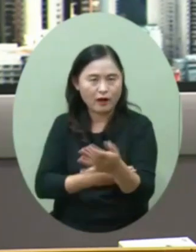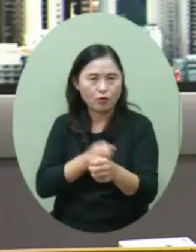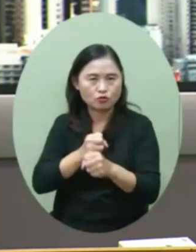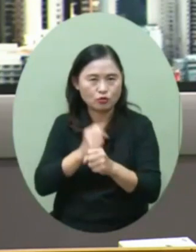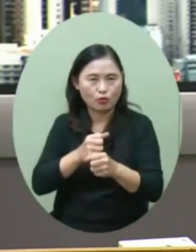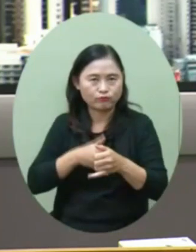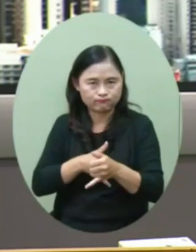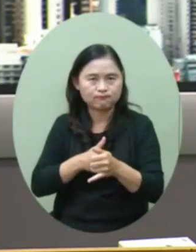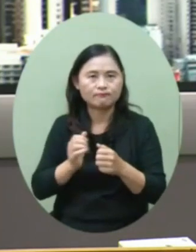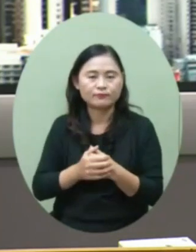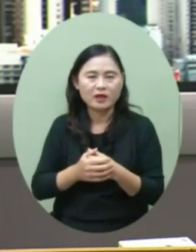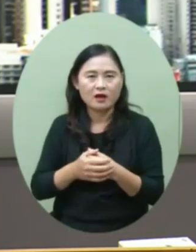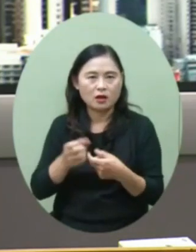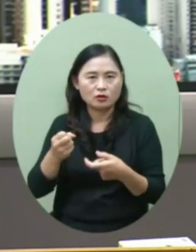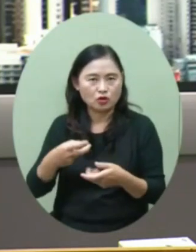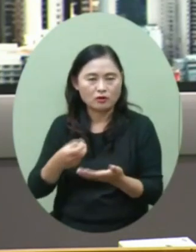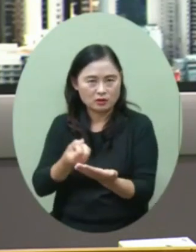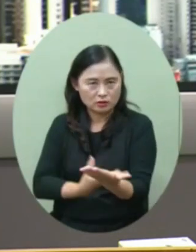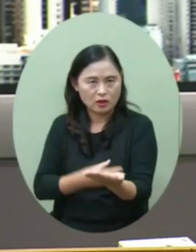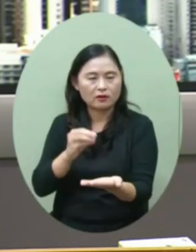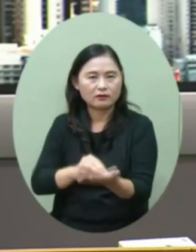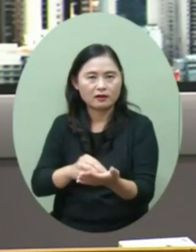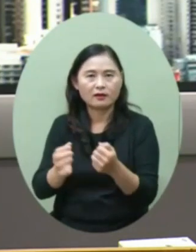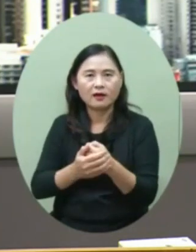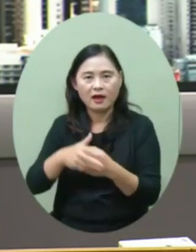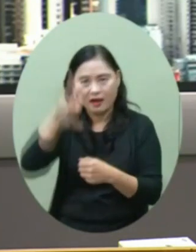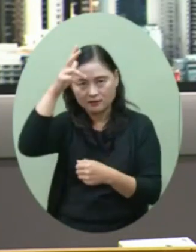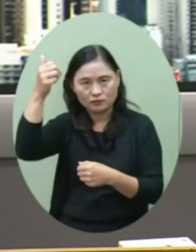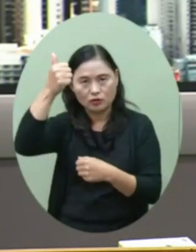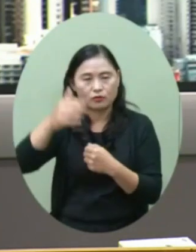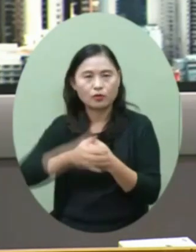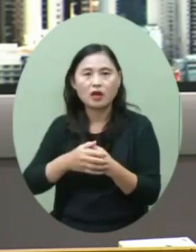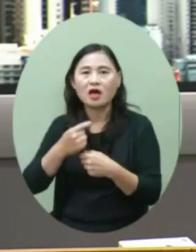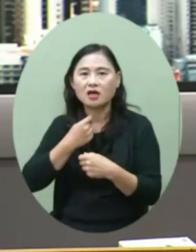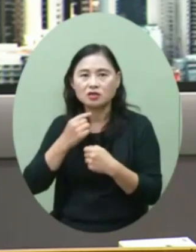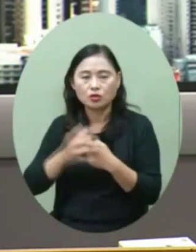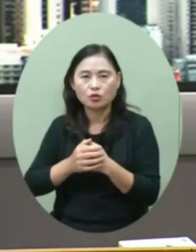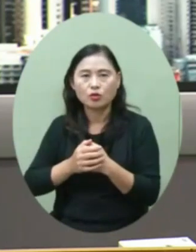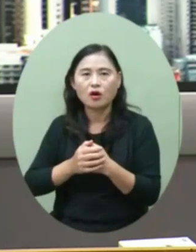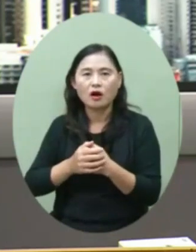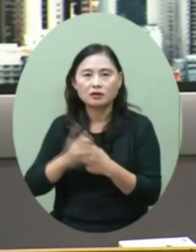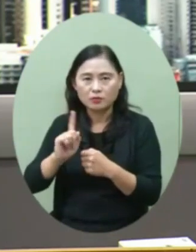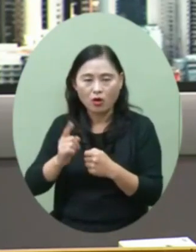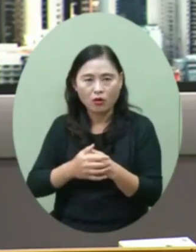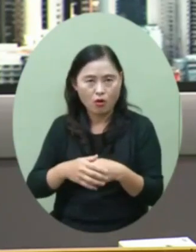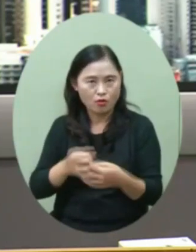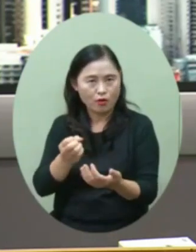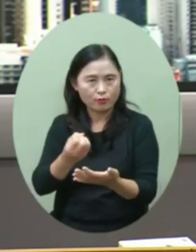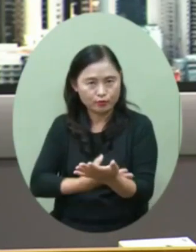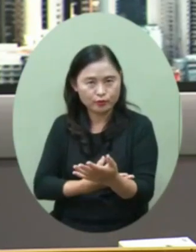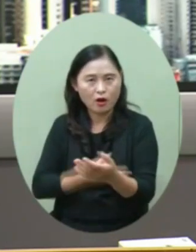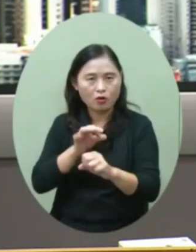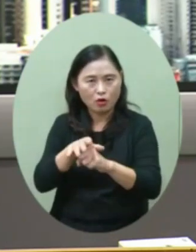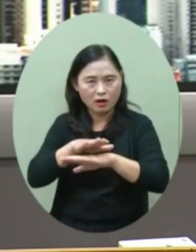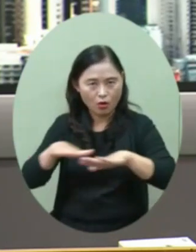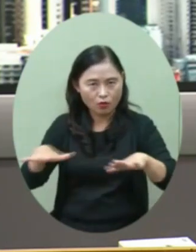will discharge our duties properly in implementing the national security law. And then